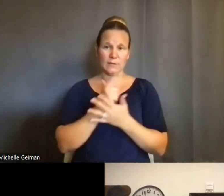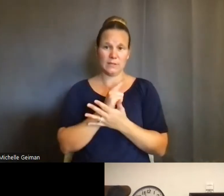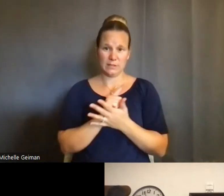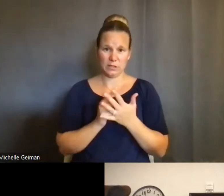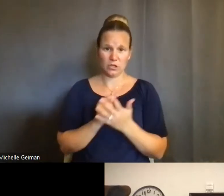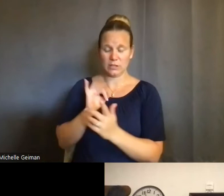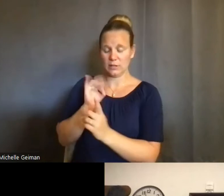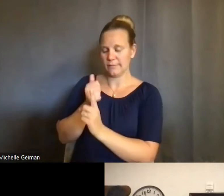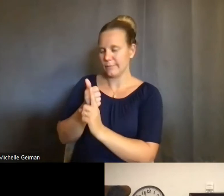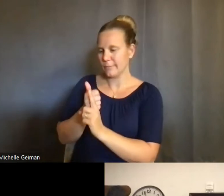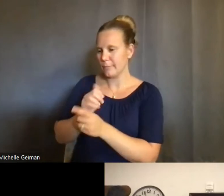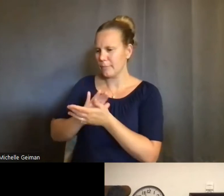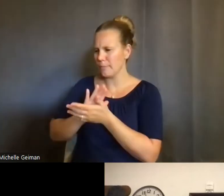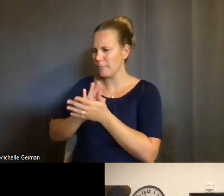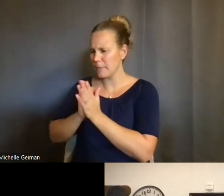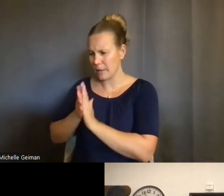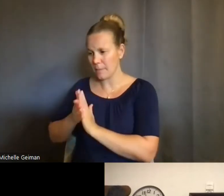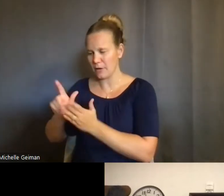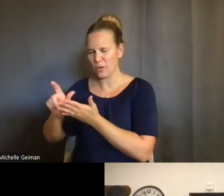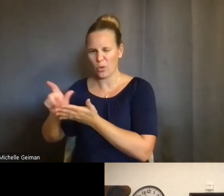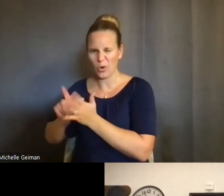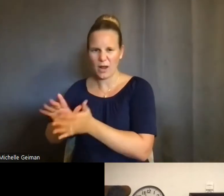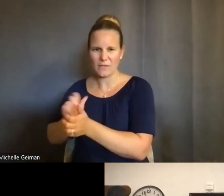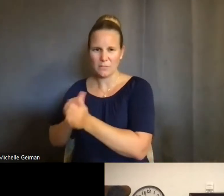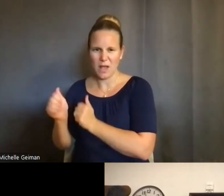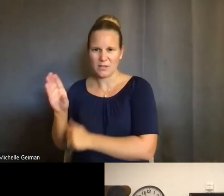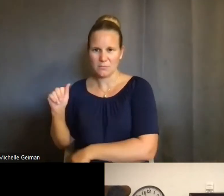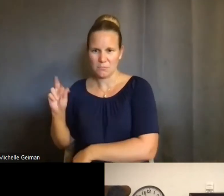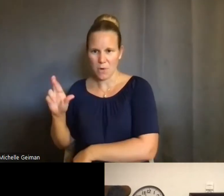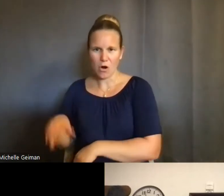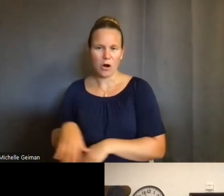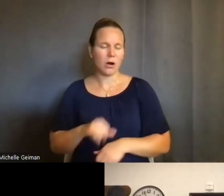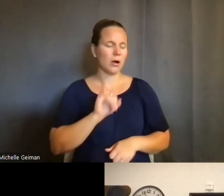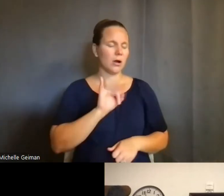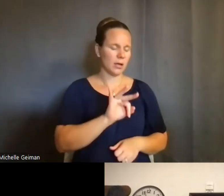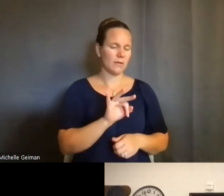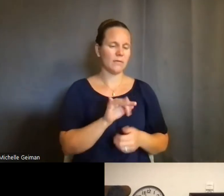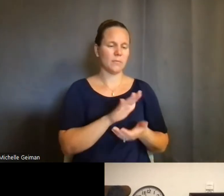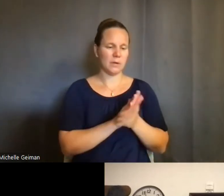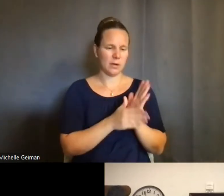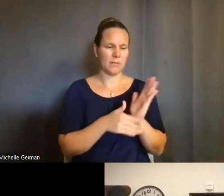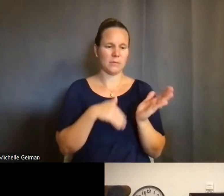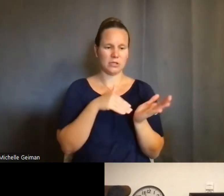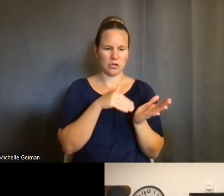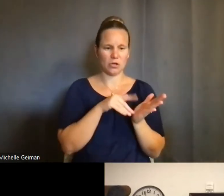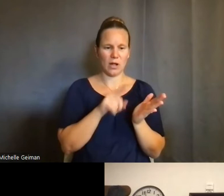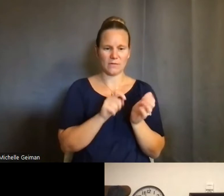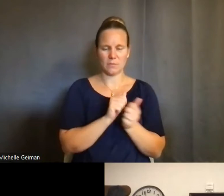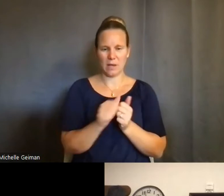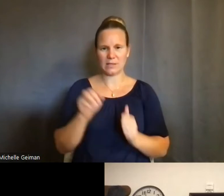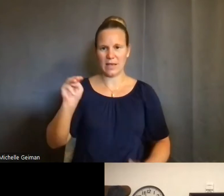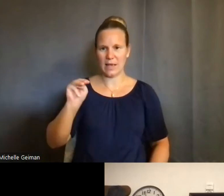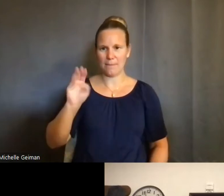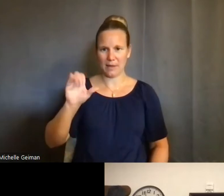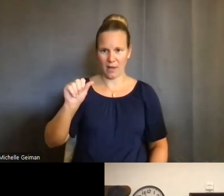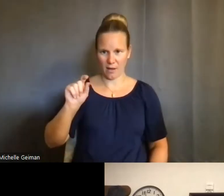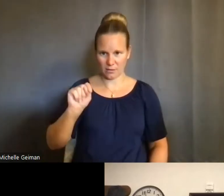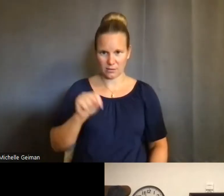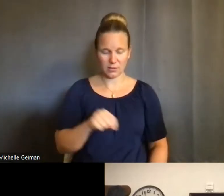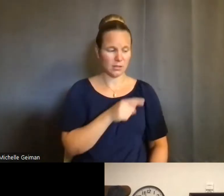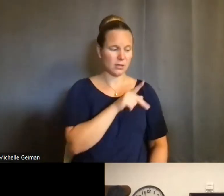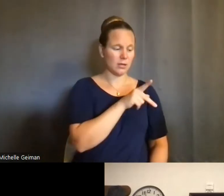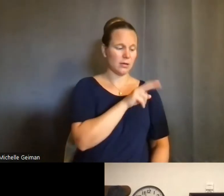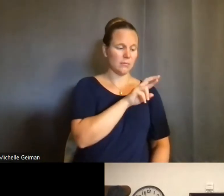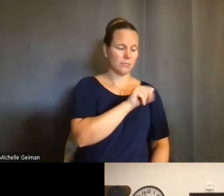becoming a lawyer, you have to pass the bar, right? If you become a doctor, you have to pass the MCAT. The Praxis is the